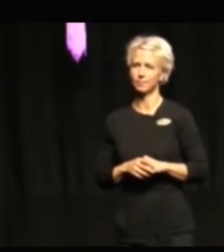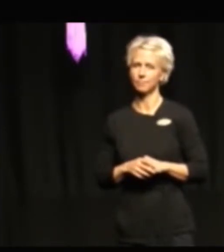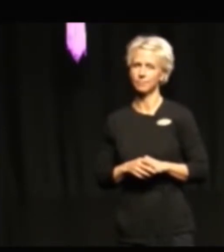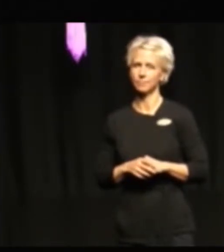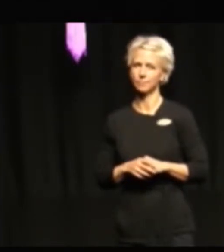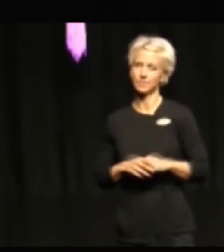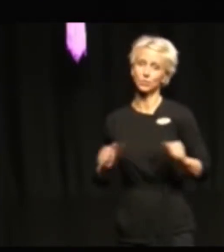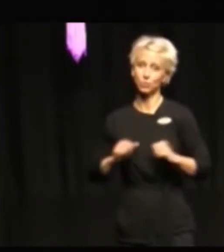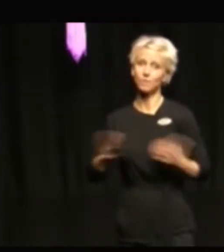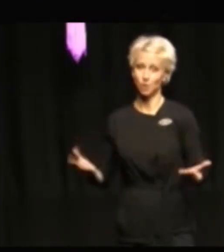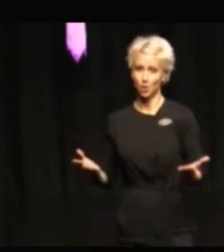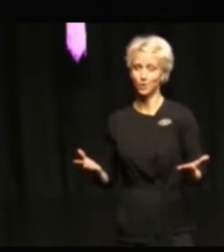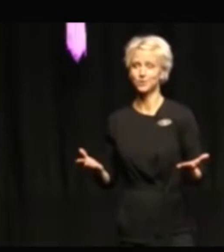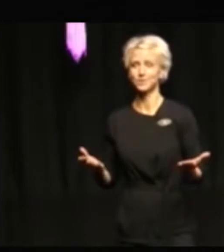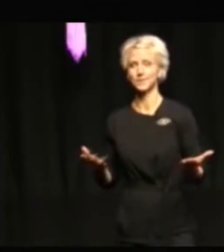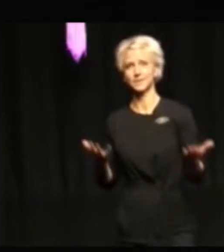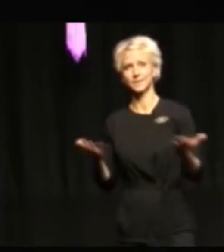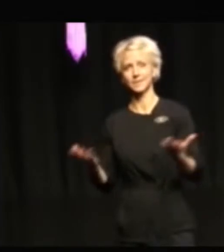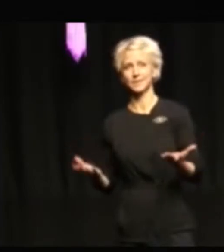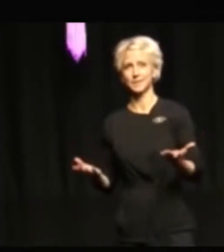clearly